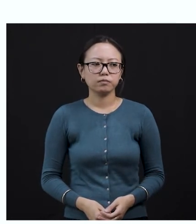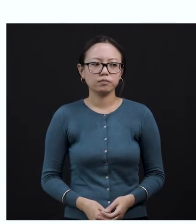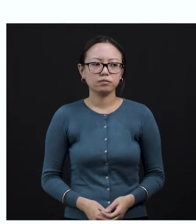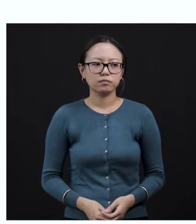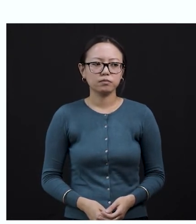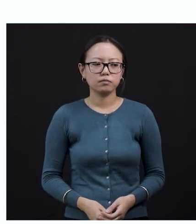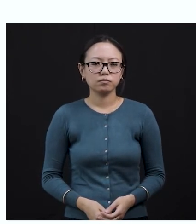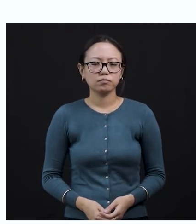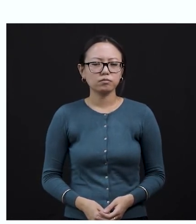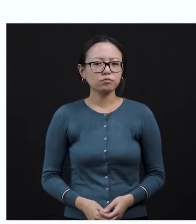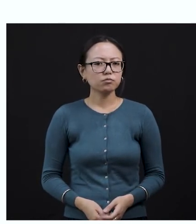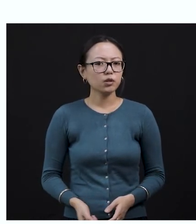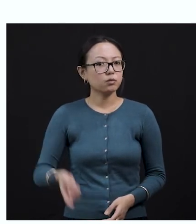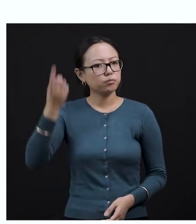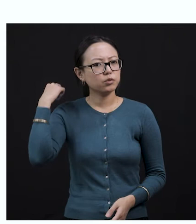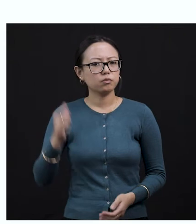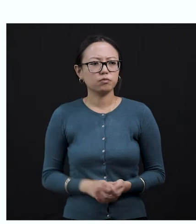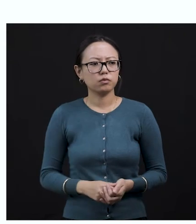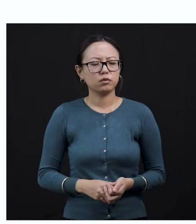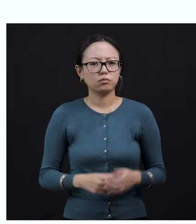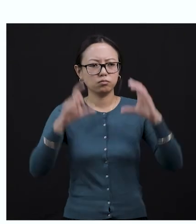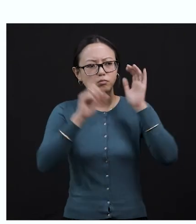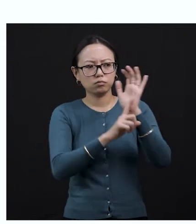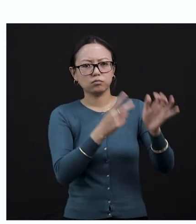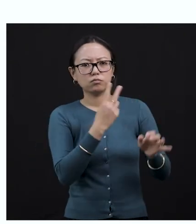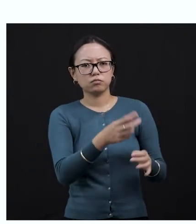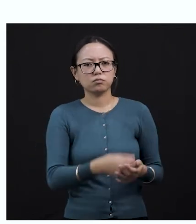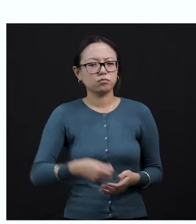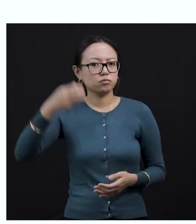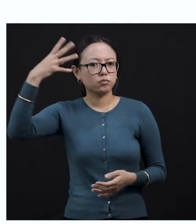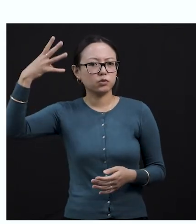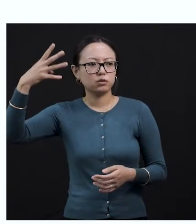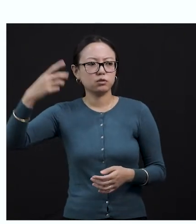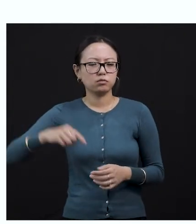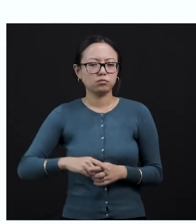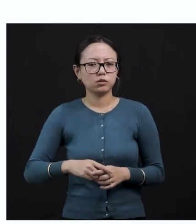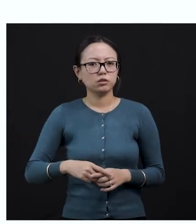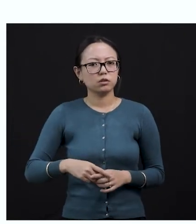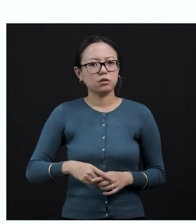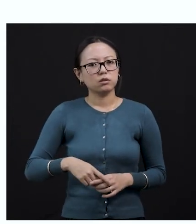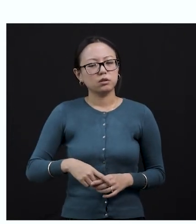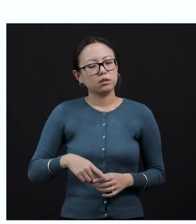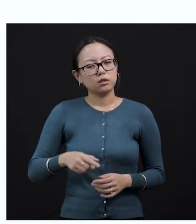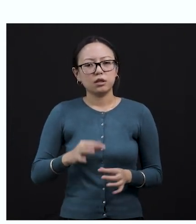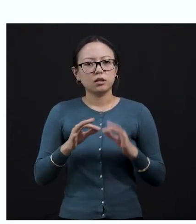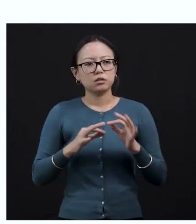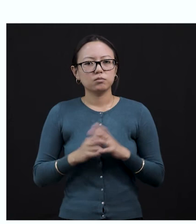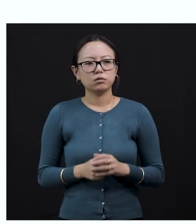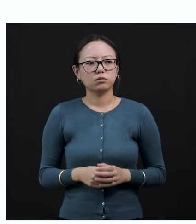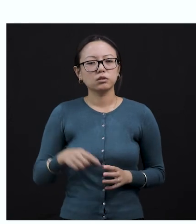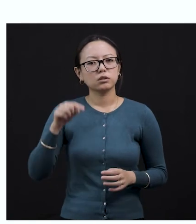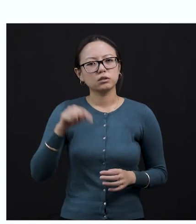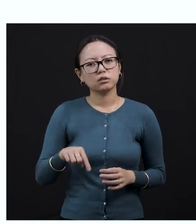you these topics, the subtopics, I'm going to explain to you in the next class. So let's have